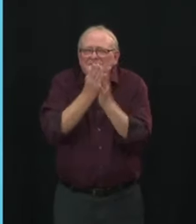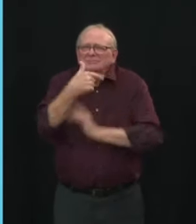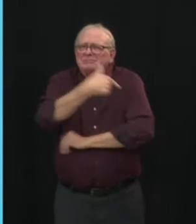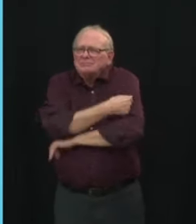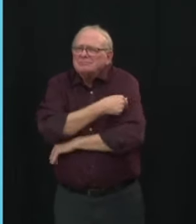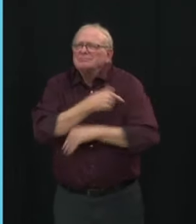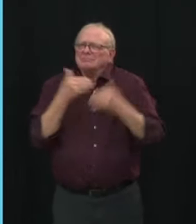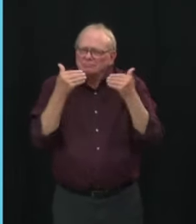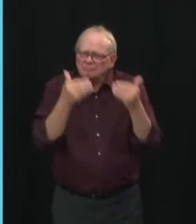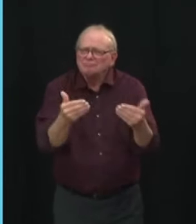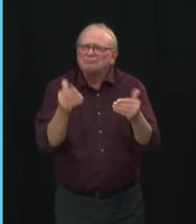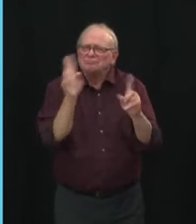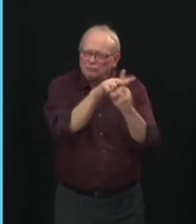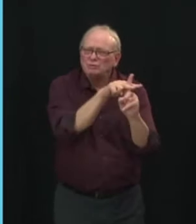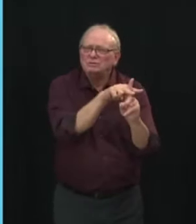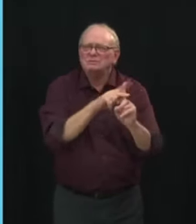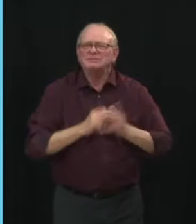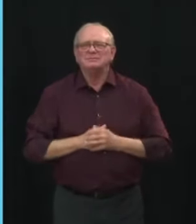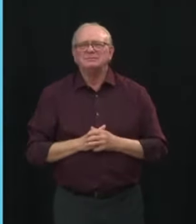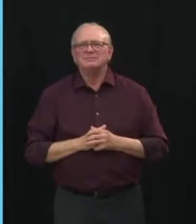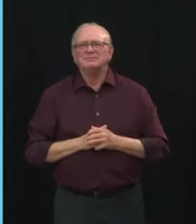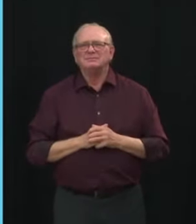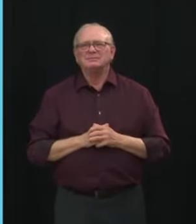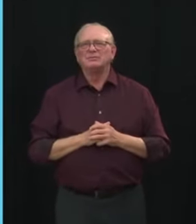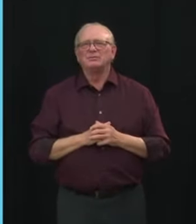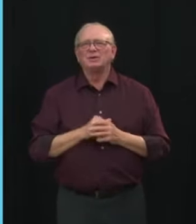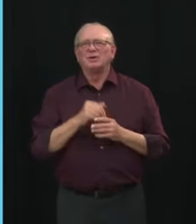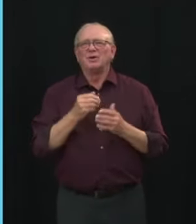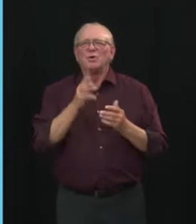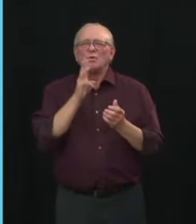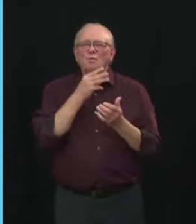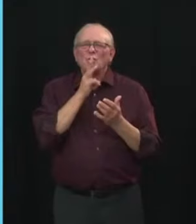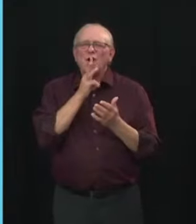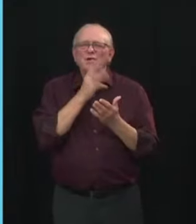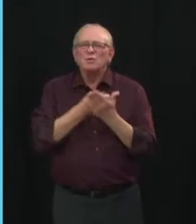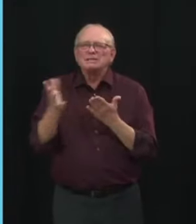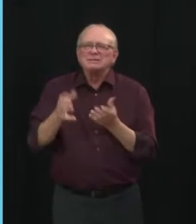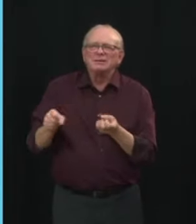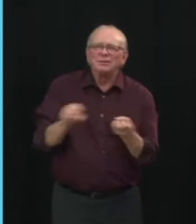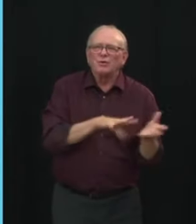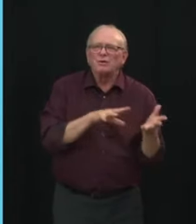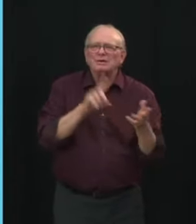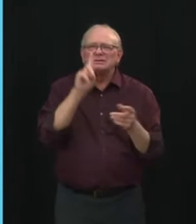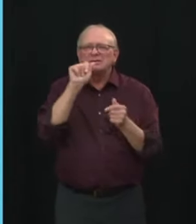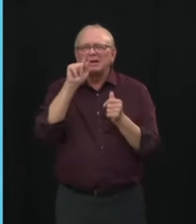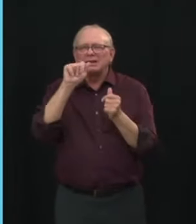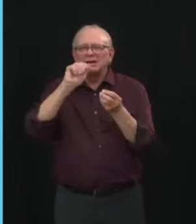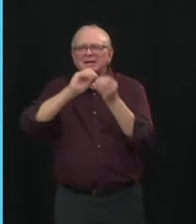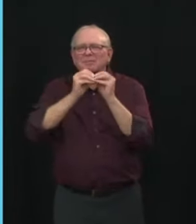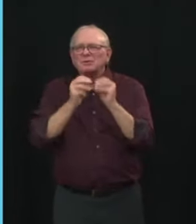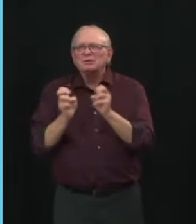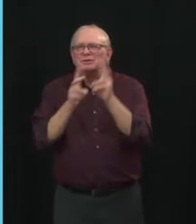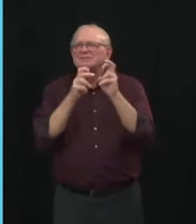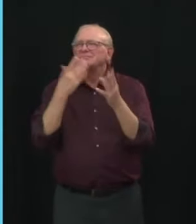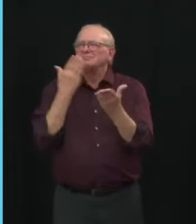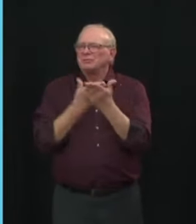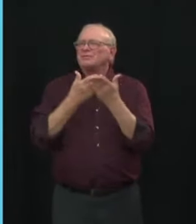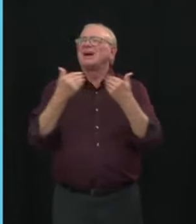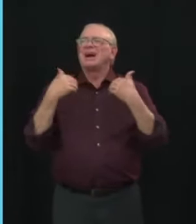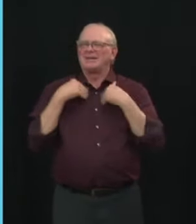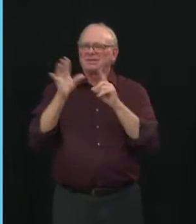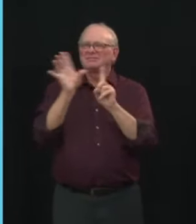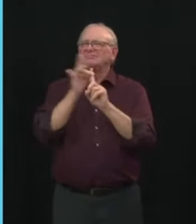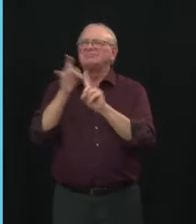gone away. The wastewater data shows there's still a lot of it around, and if you're not vaccinated, it remains a real